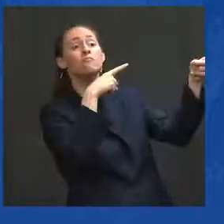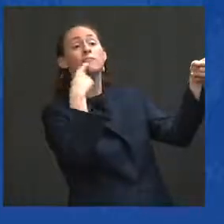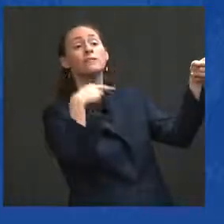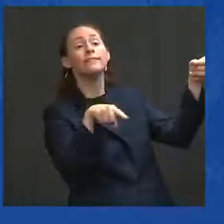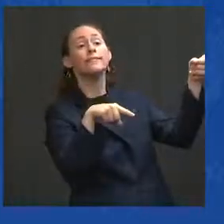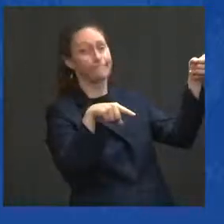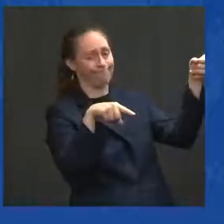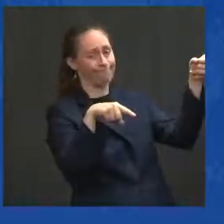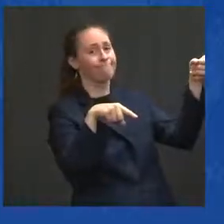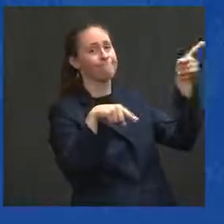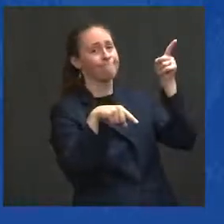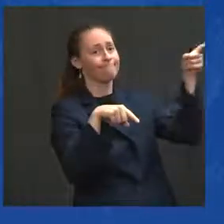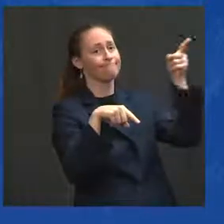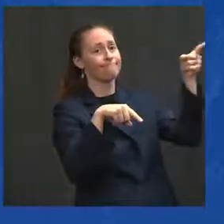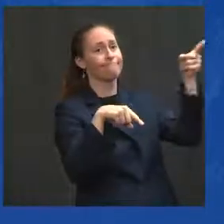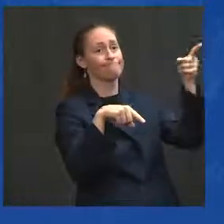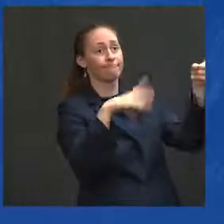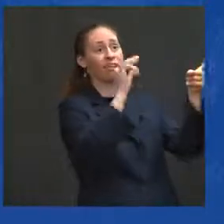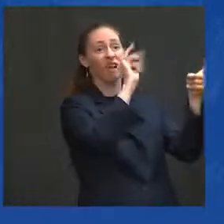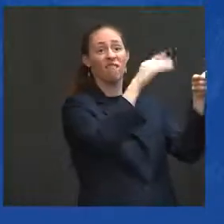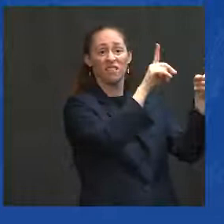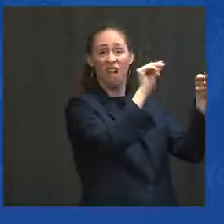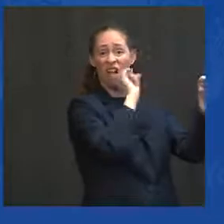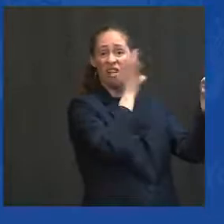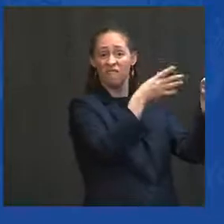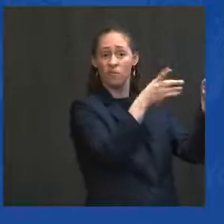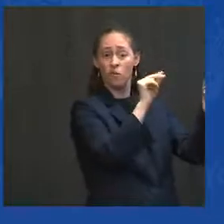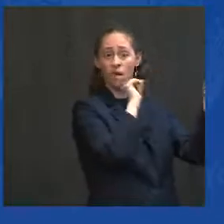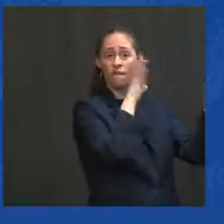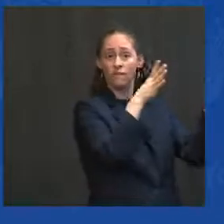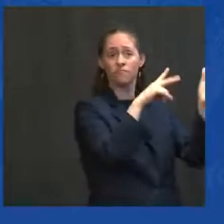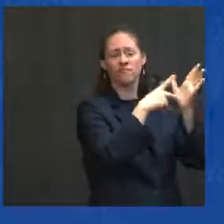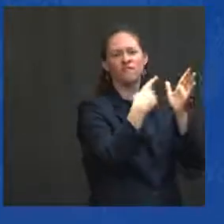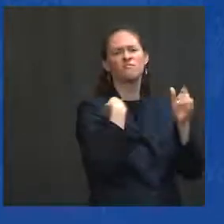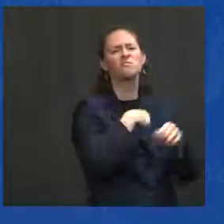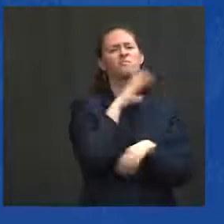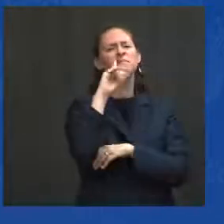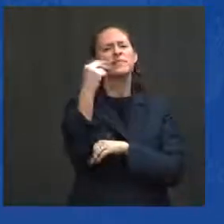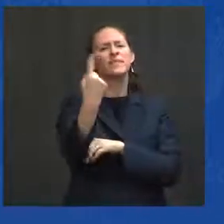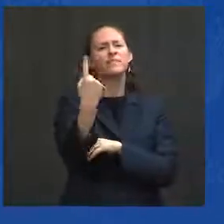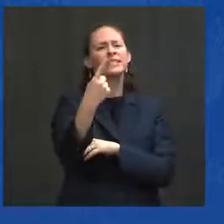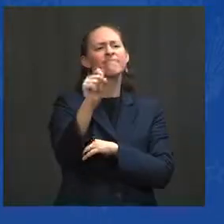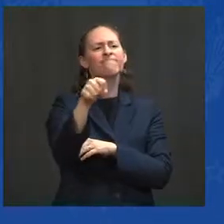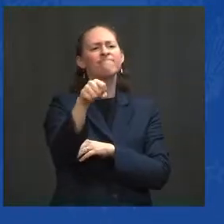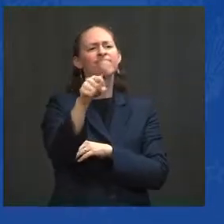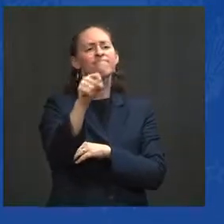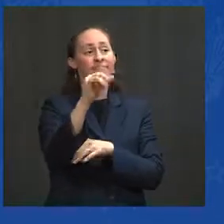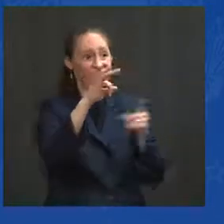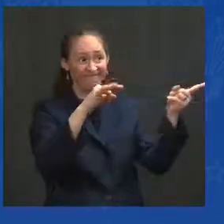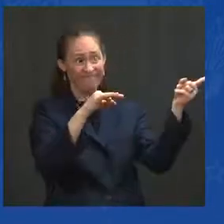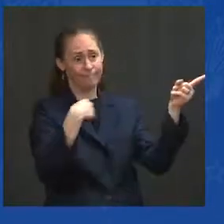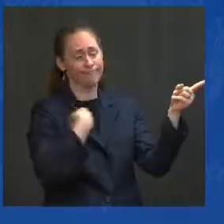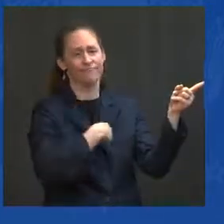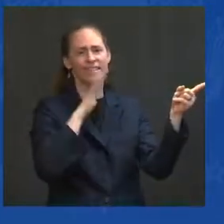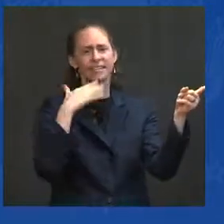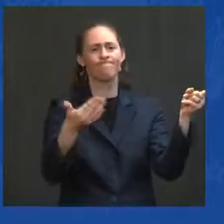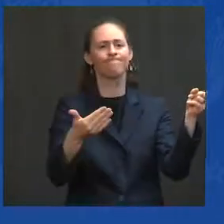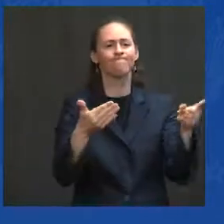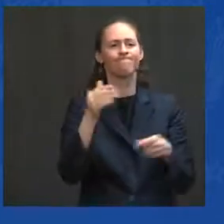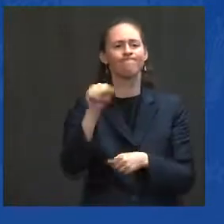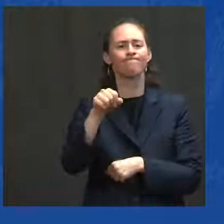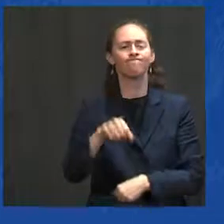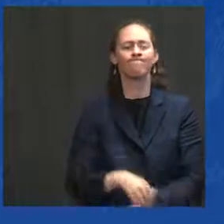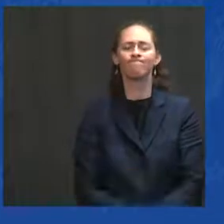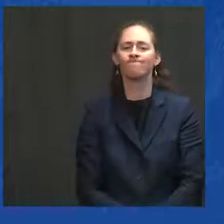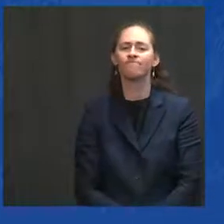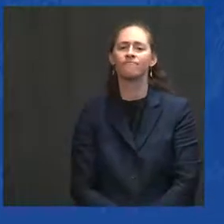sponsored by the state, we expect them to act if we give them enough information to act on who that is. And secondly, that we've set